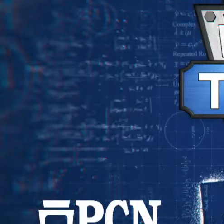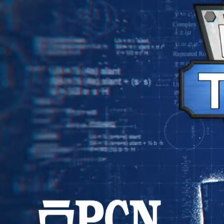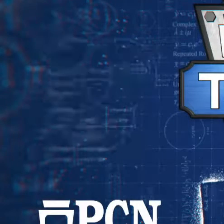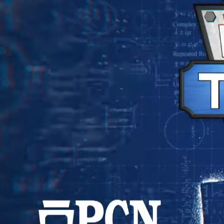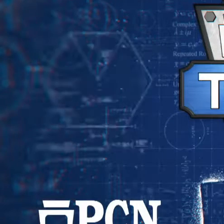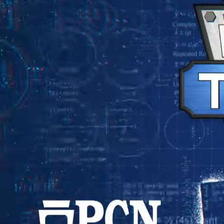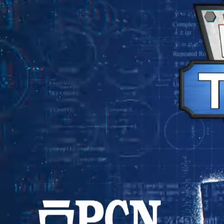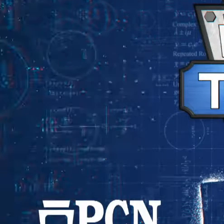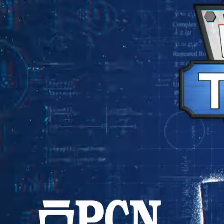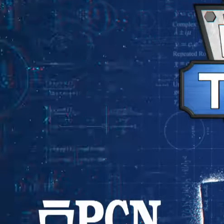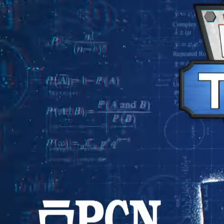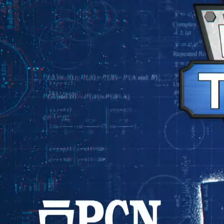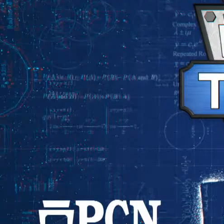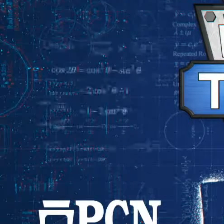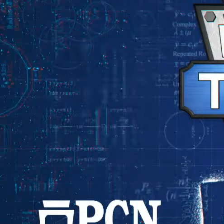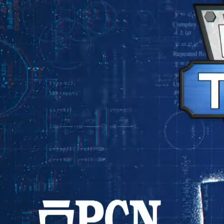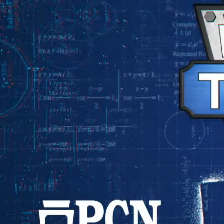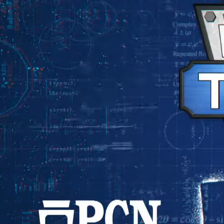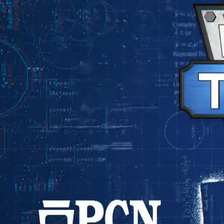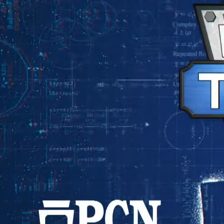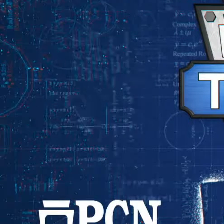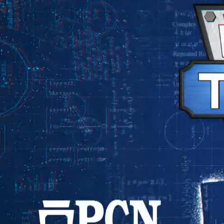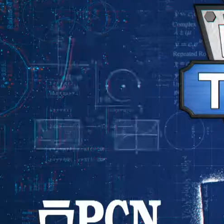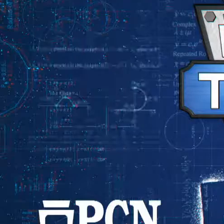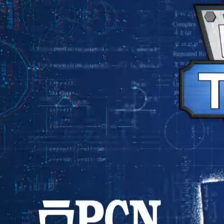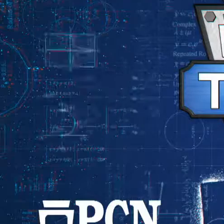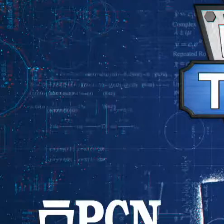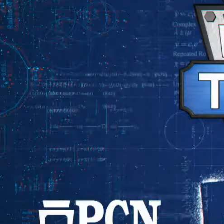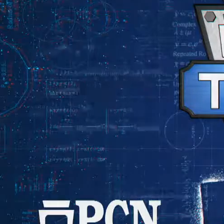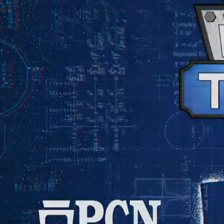Select app and PCNTV.com.